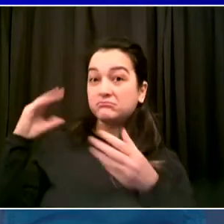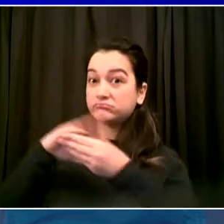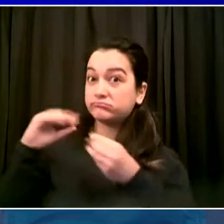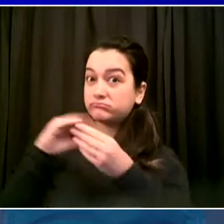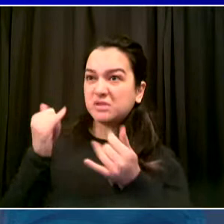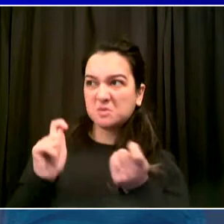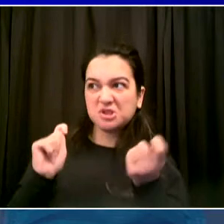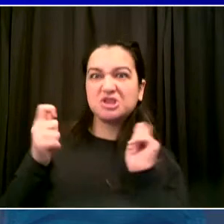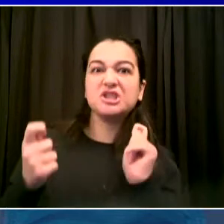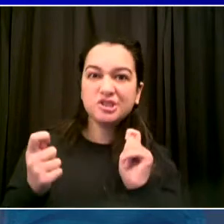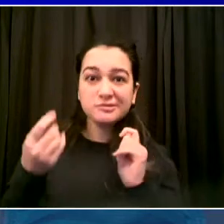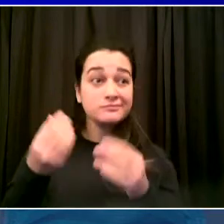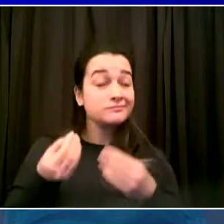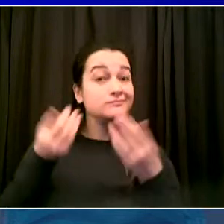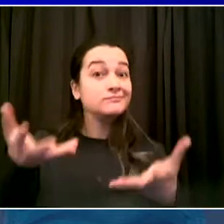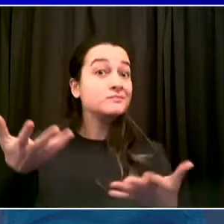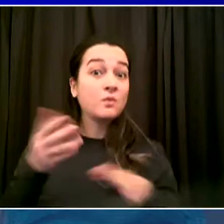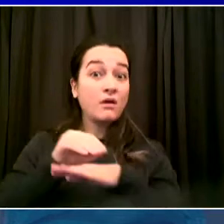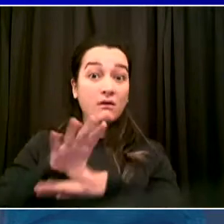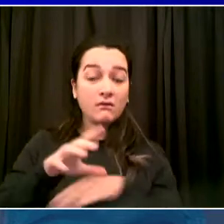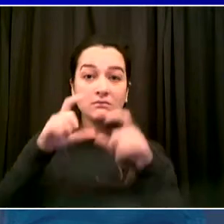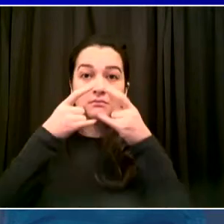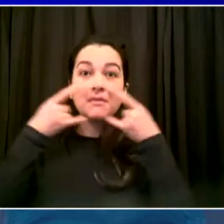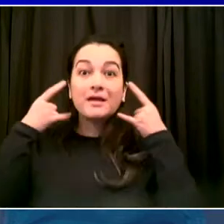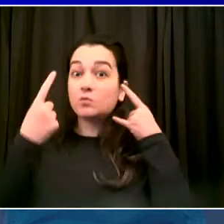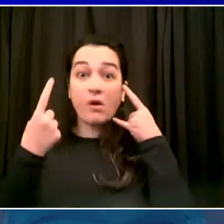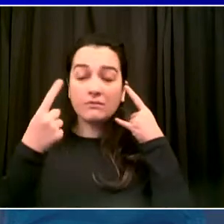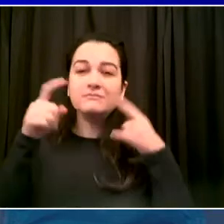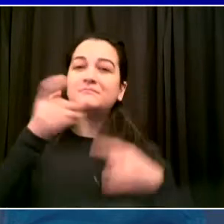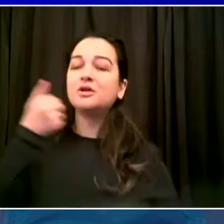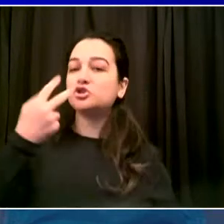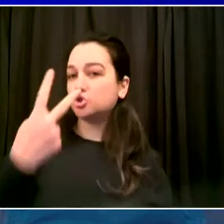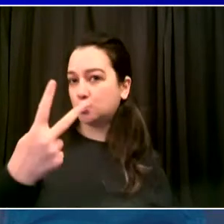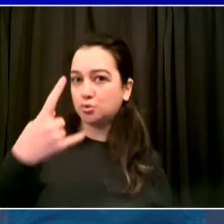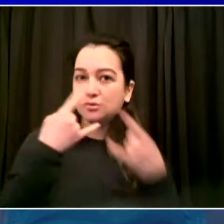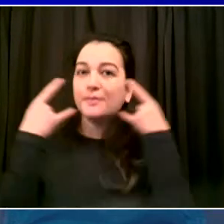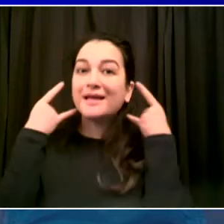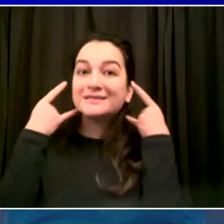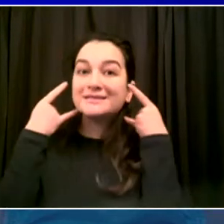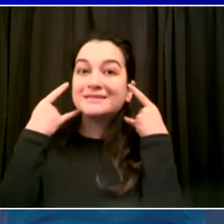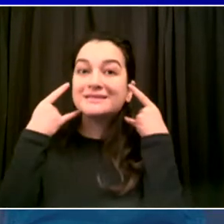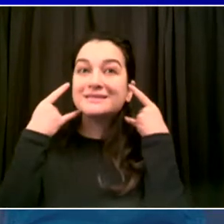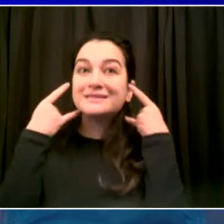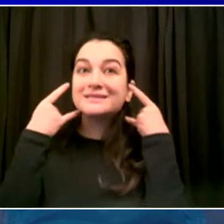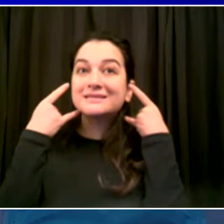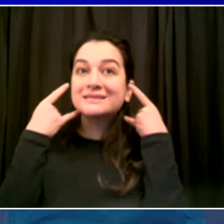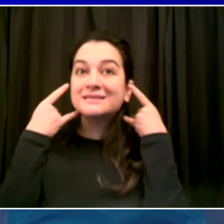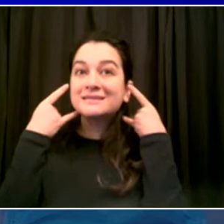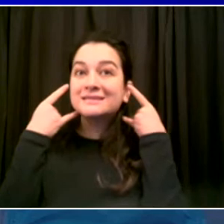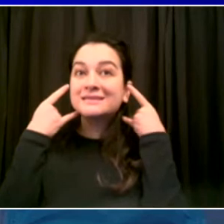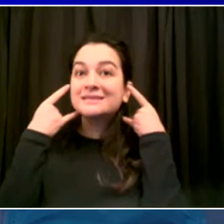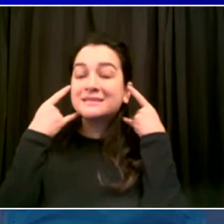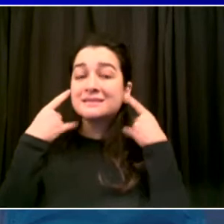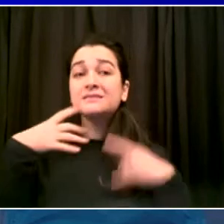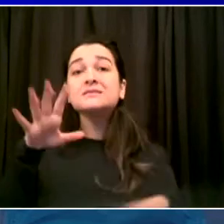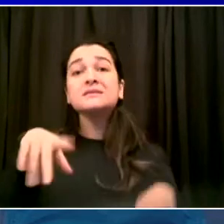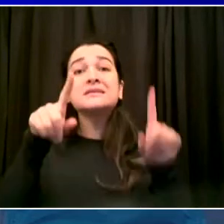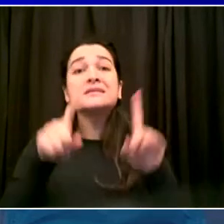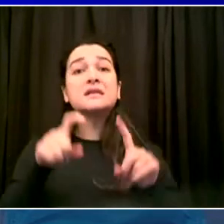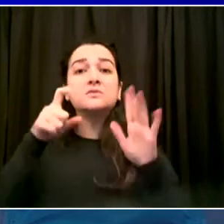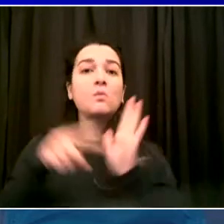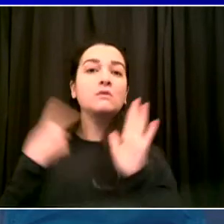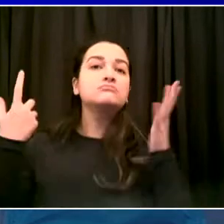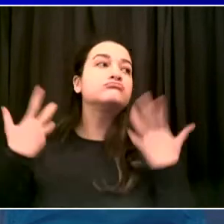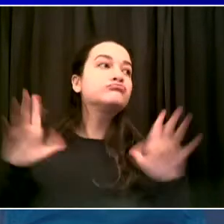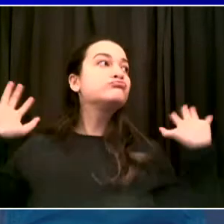getting tested regularly still makes a huge difference. New York City's been remarkable. New Yorkers have been remarkable doing these things. It's